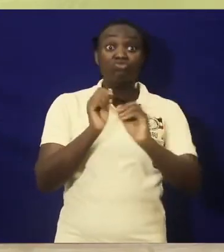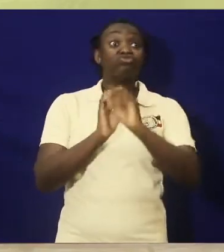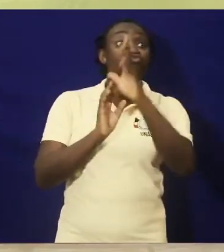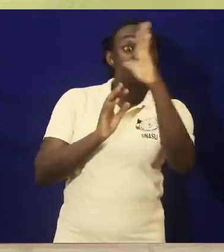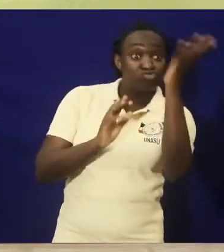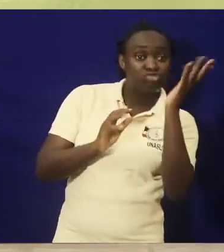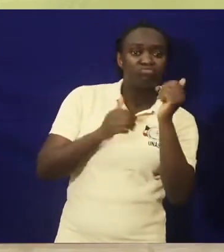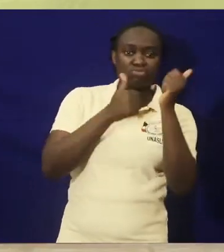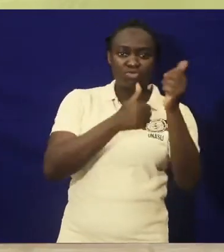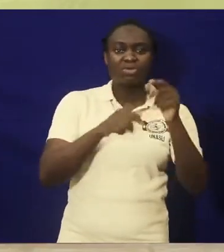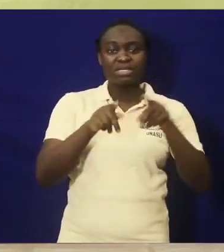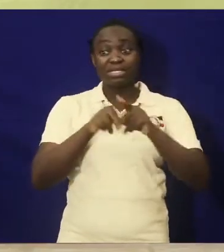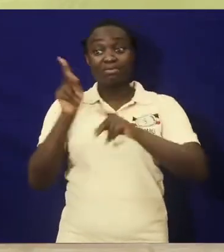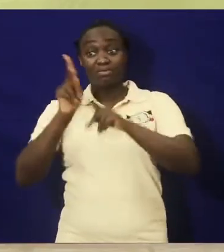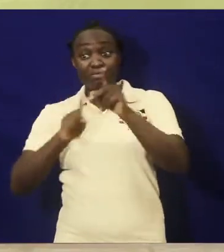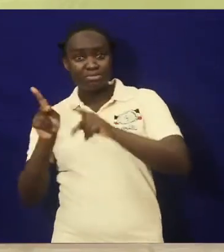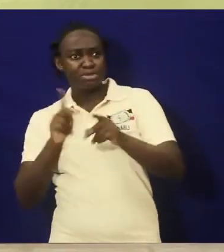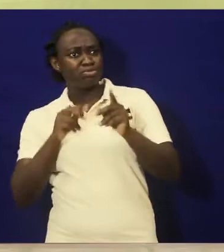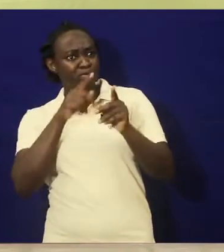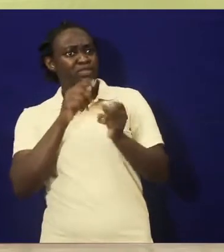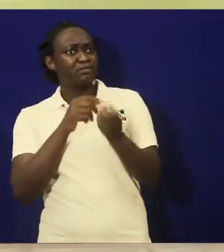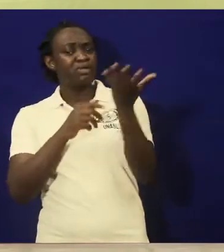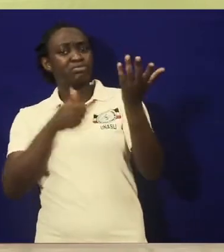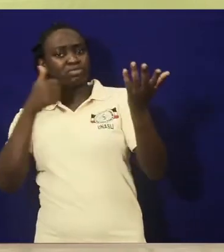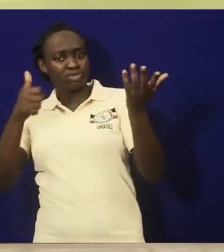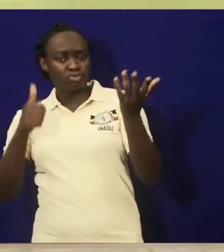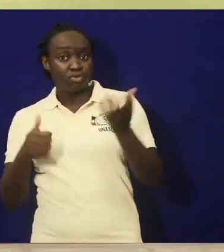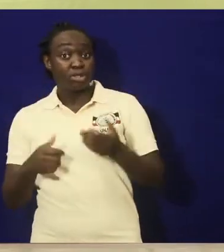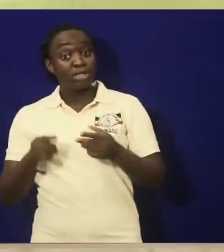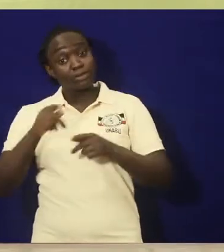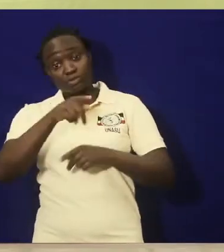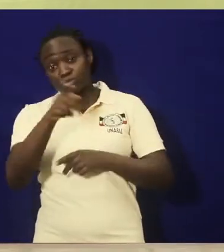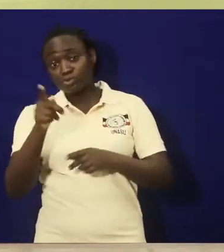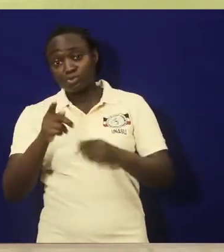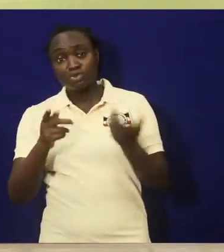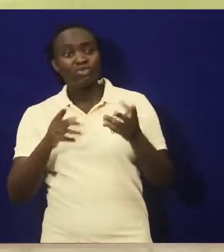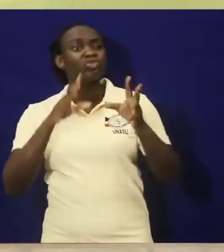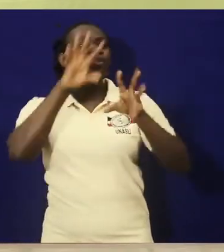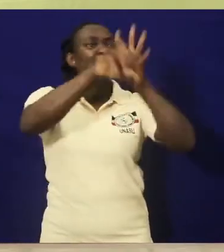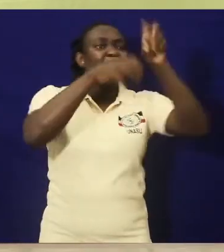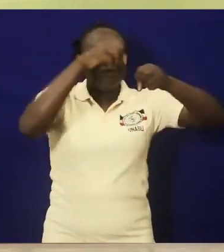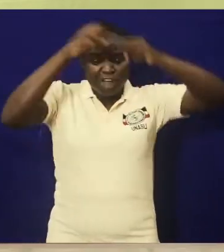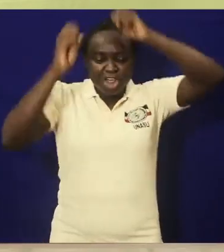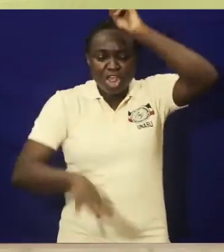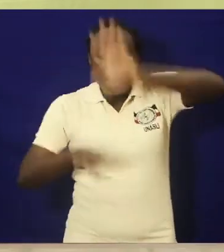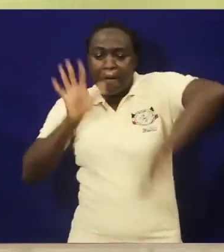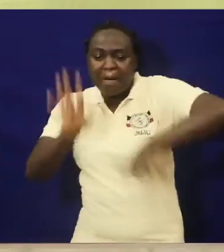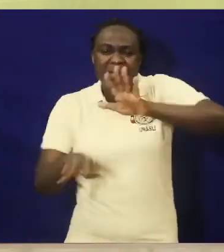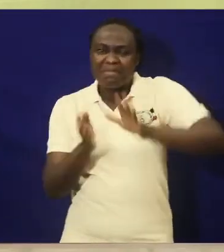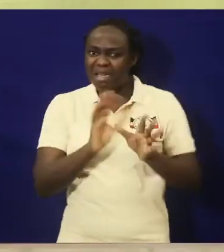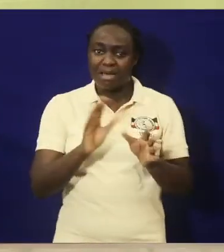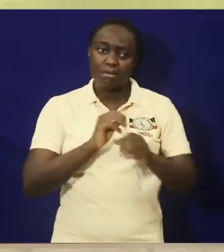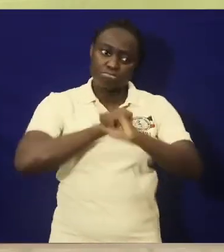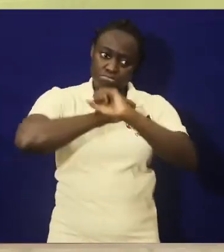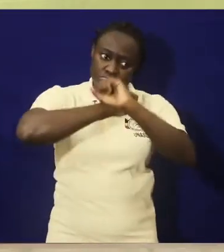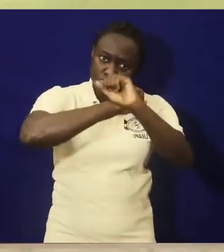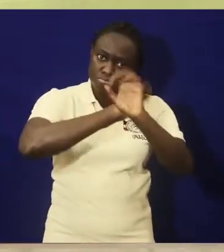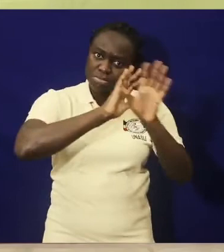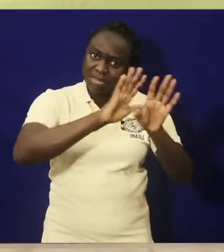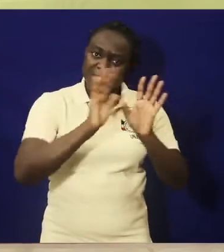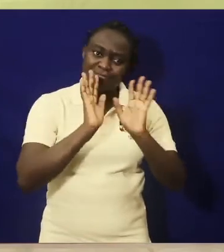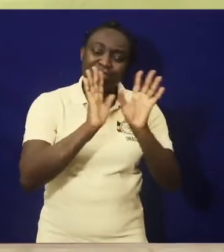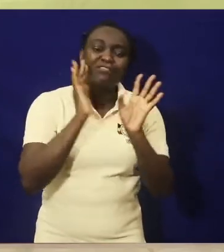the people. We therefore need to protect them in all places of our